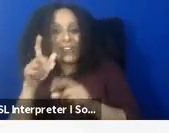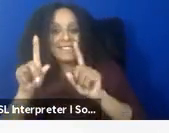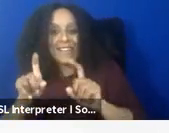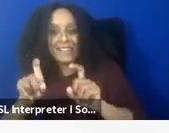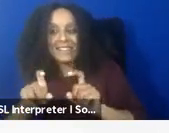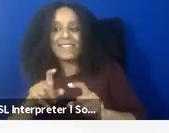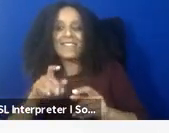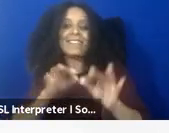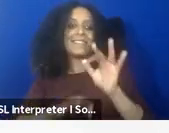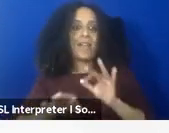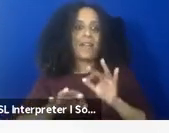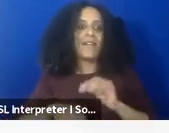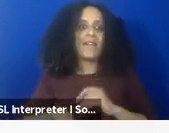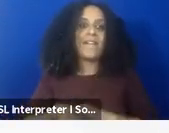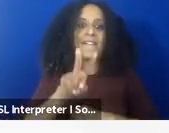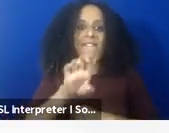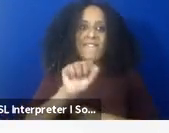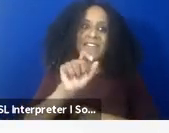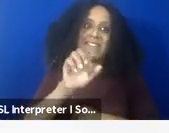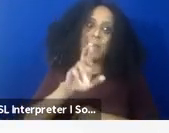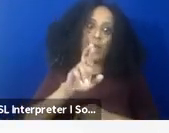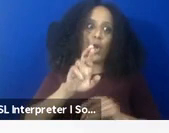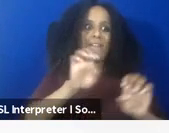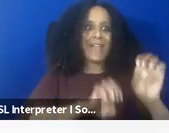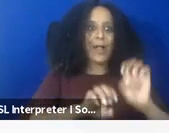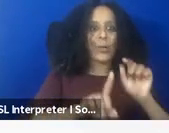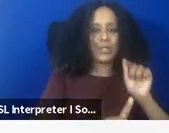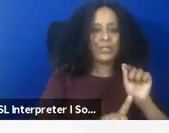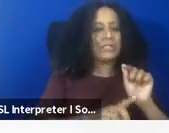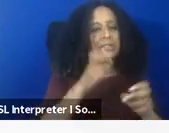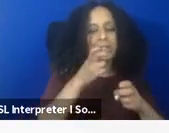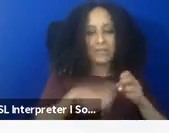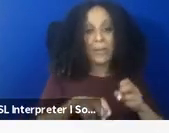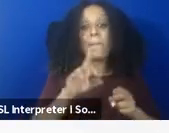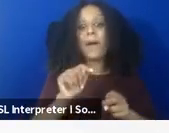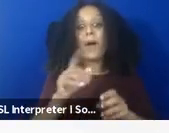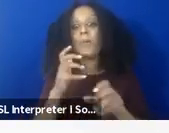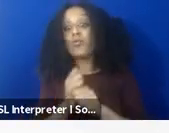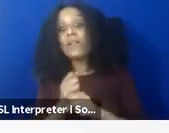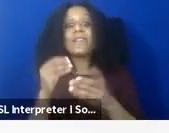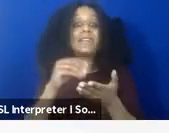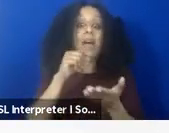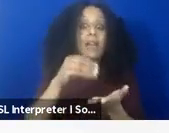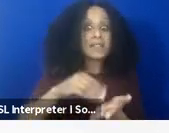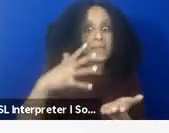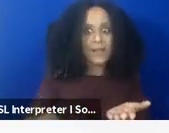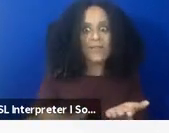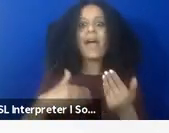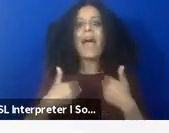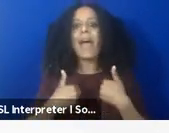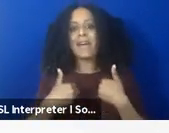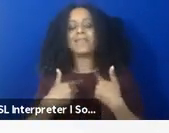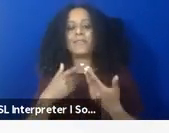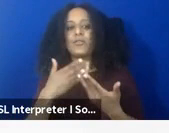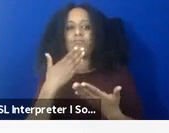vestibular evaluation. But screenings that are simple, brief, and inexpensive and can lead to a known effective treatment is what